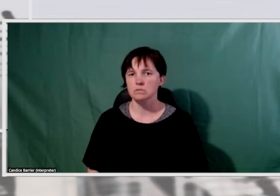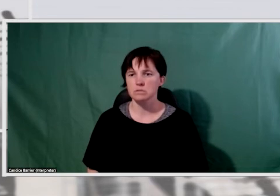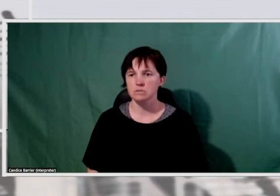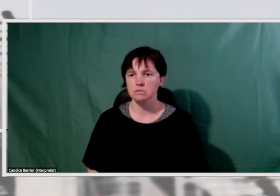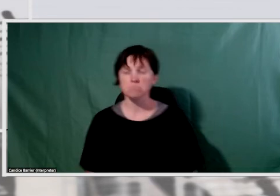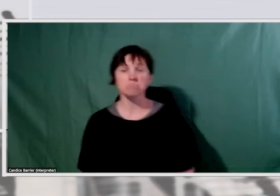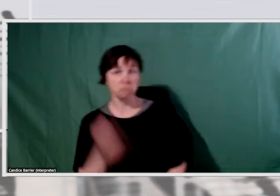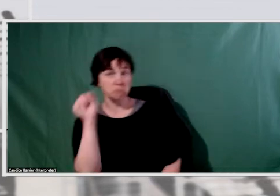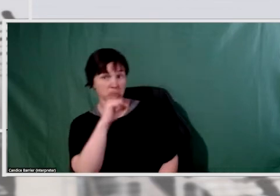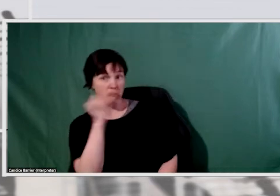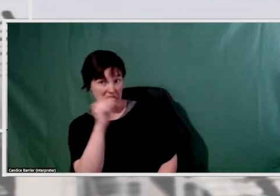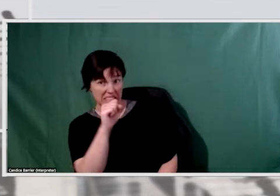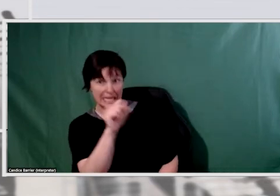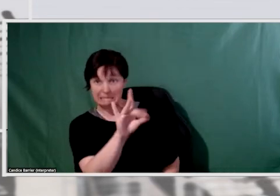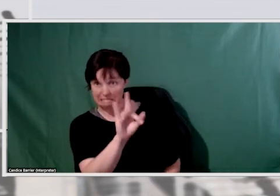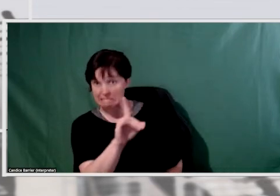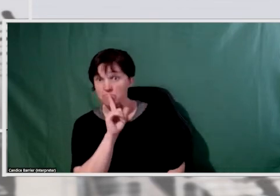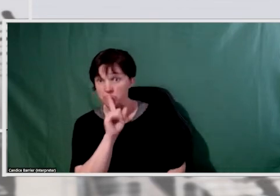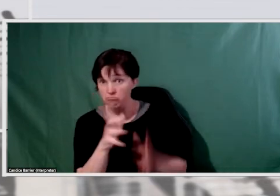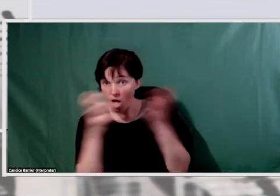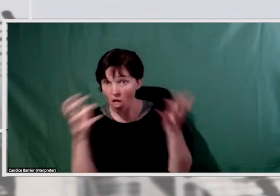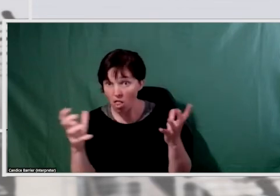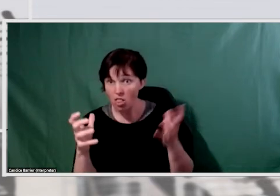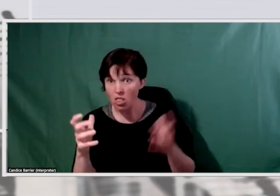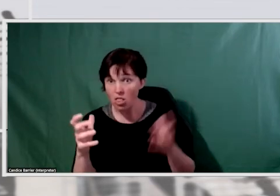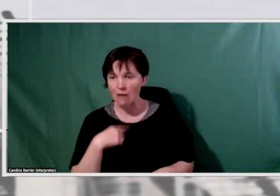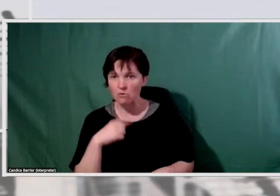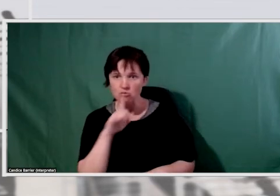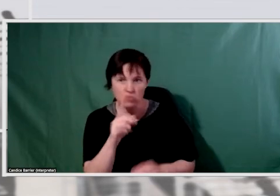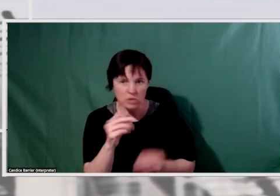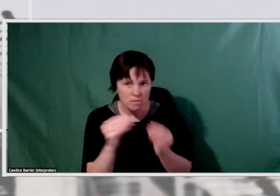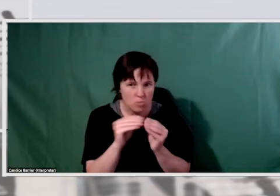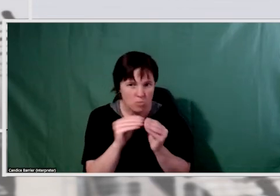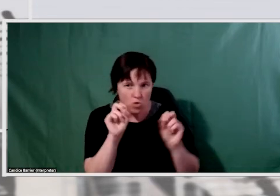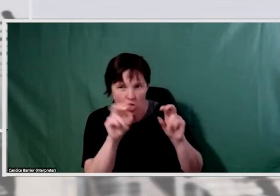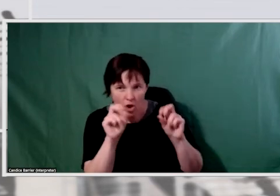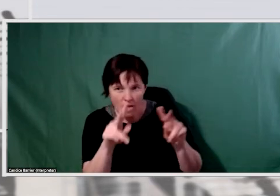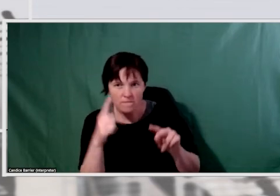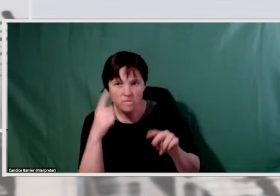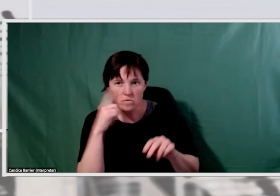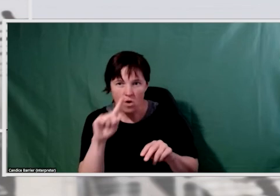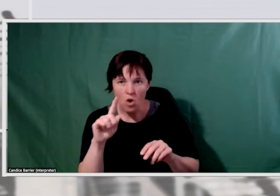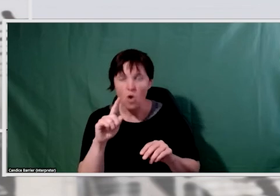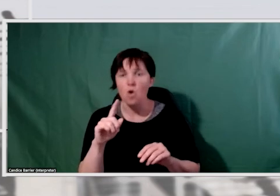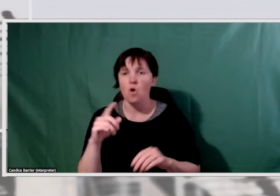Yeah, it did a lot, and I was really more looking for projects. I know the Homewood